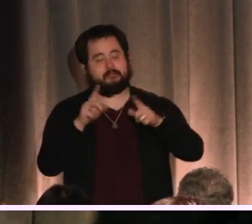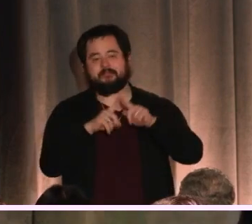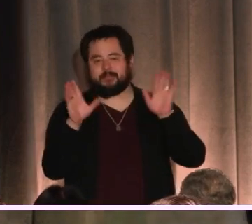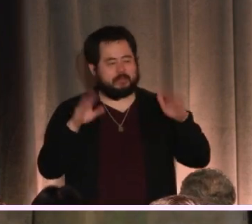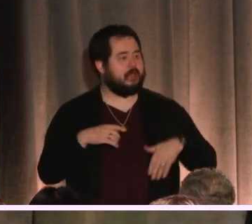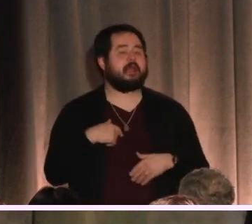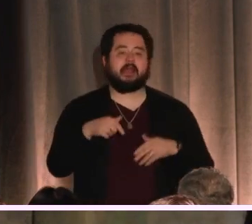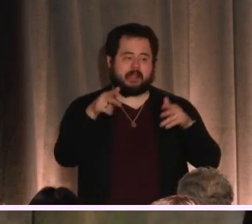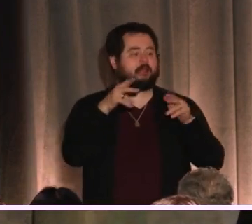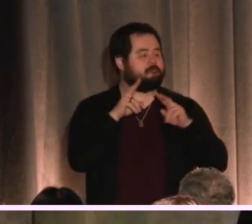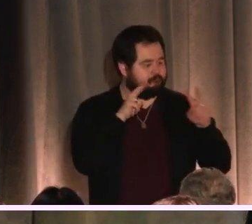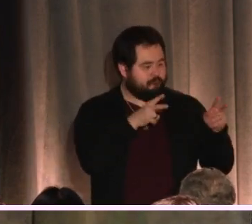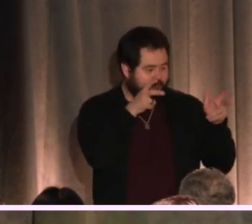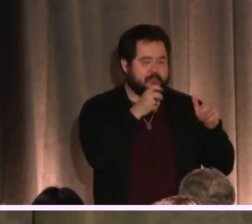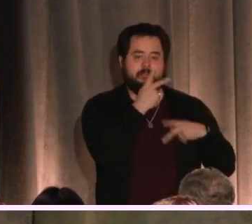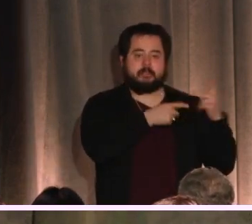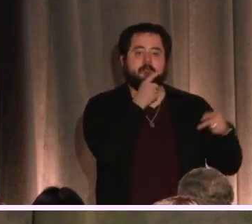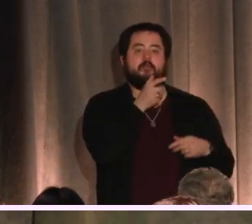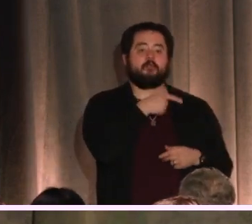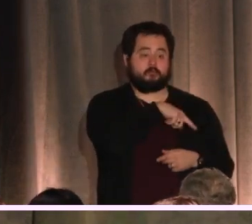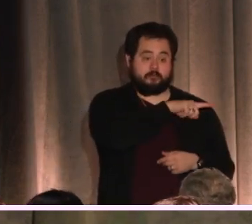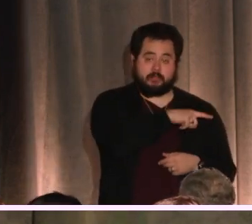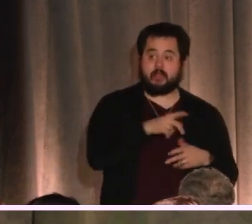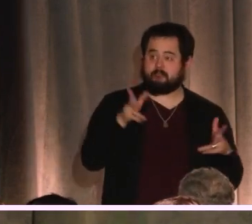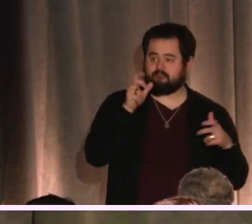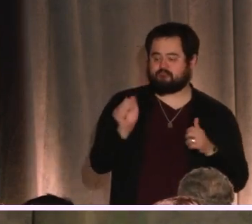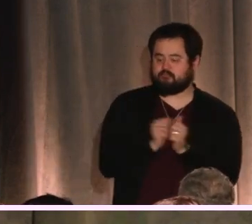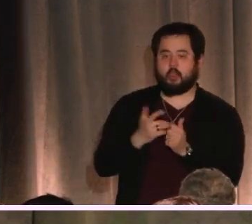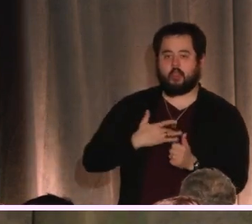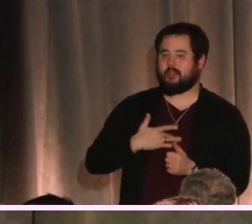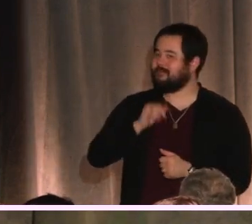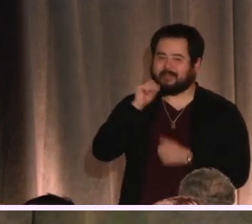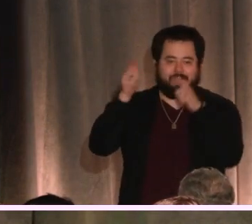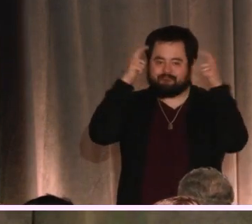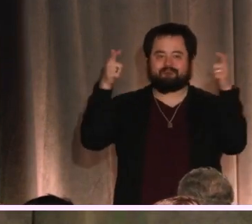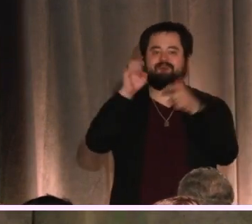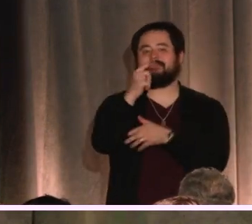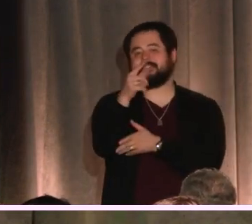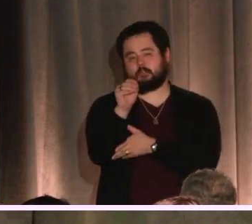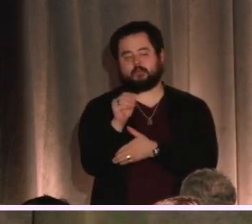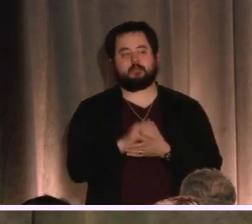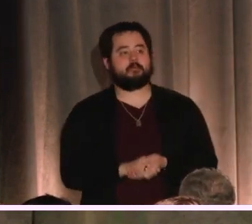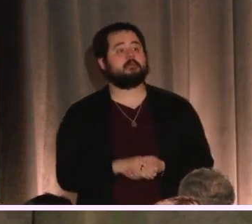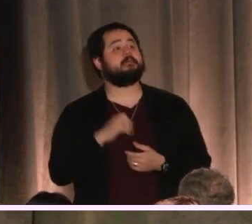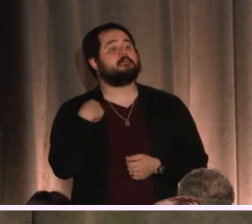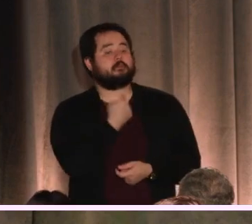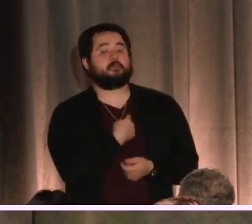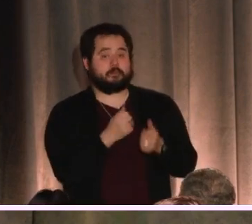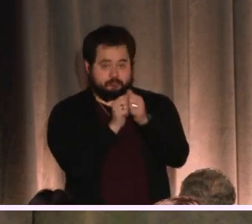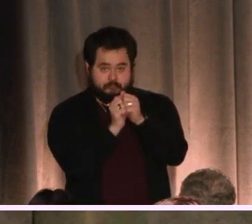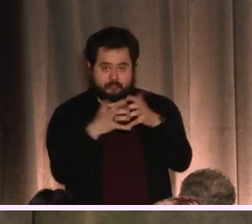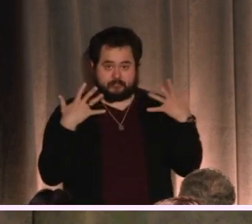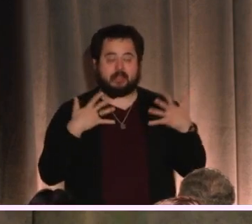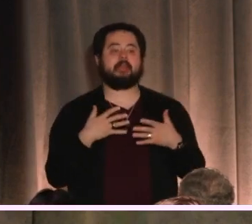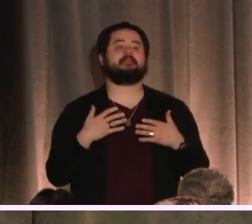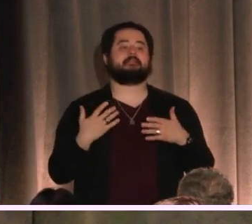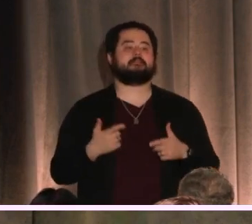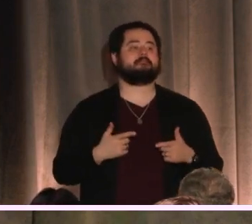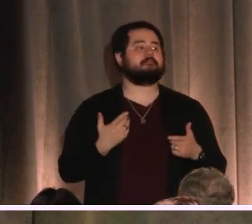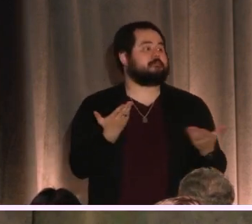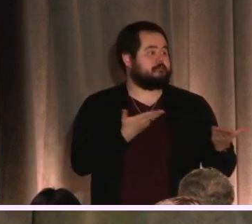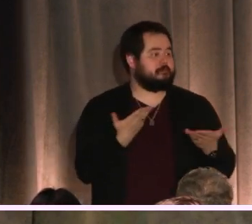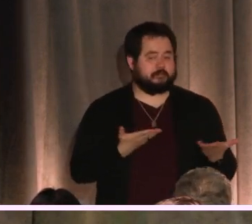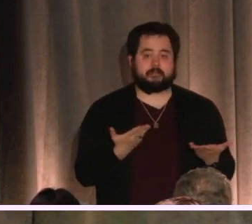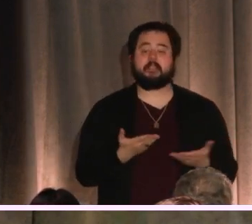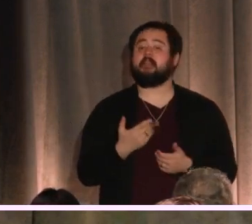their egos. So we are blessed to be here. And you know, the folks that we live with, and